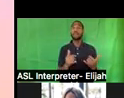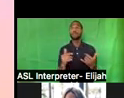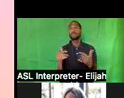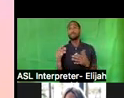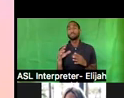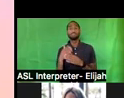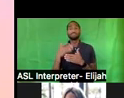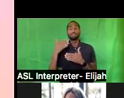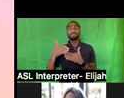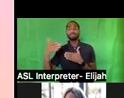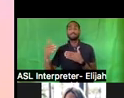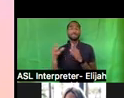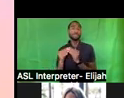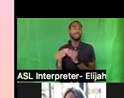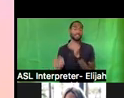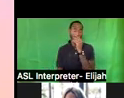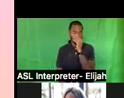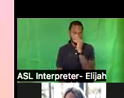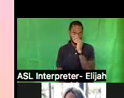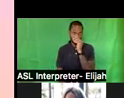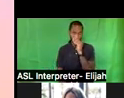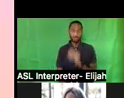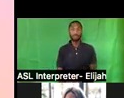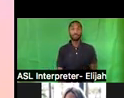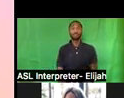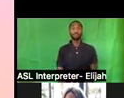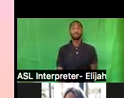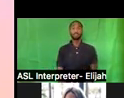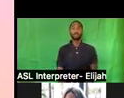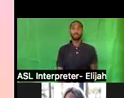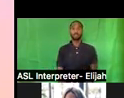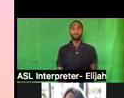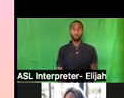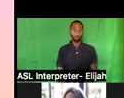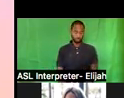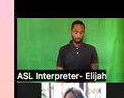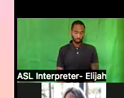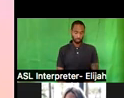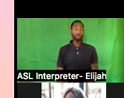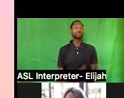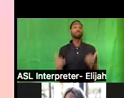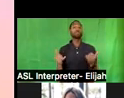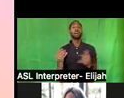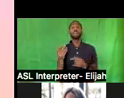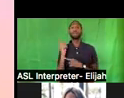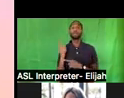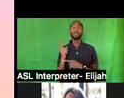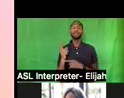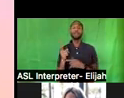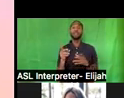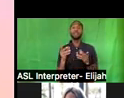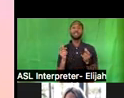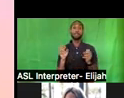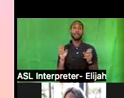meetings. So now we're just going to spend a few minutes having space to share